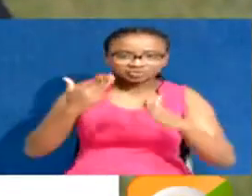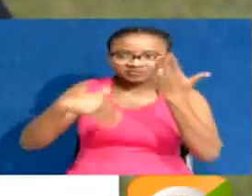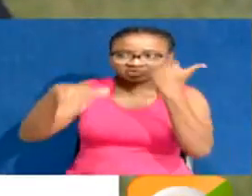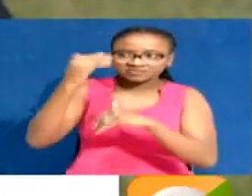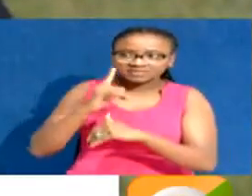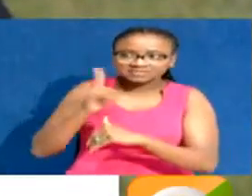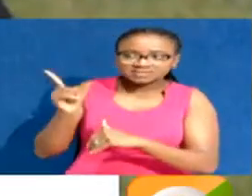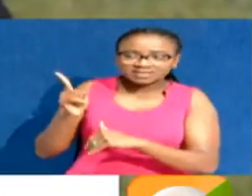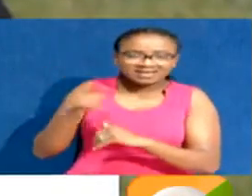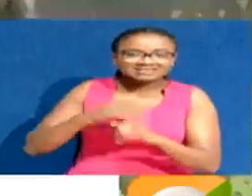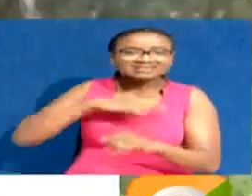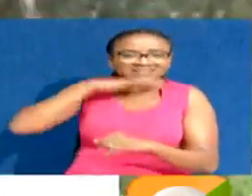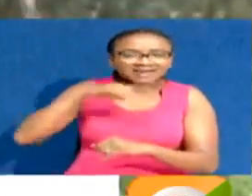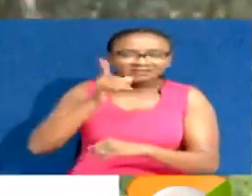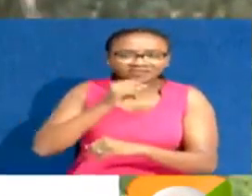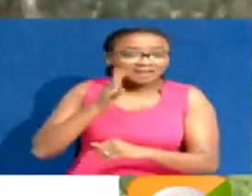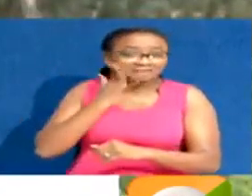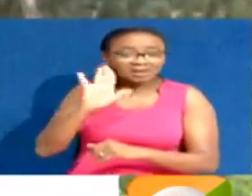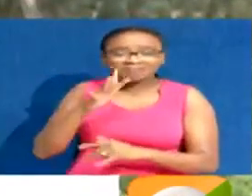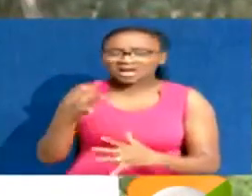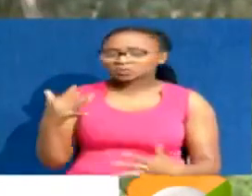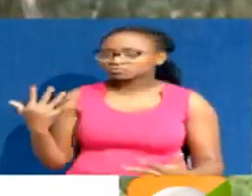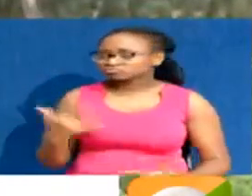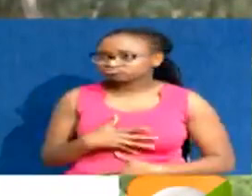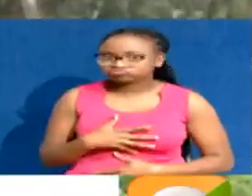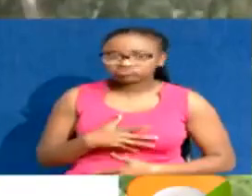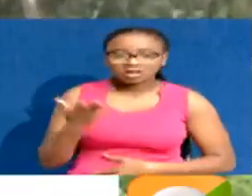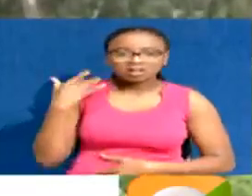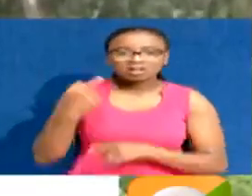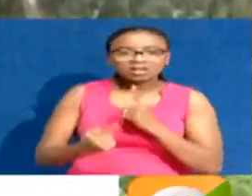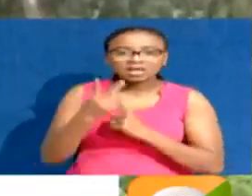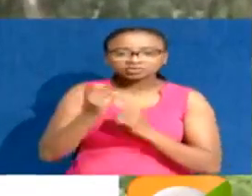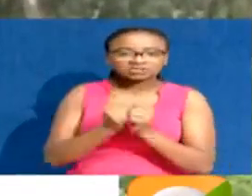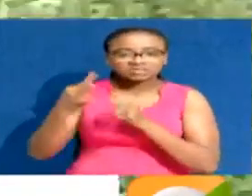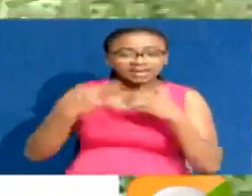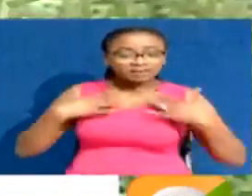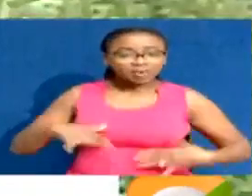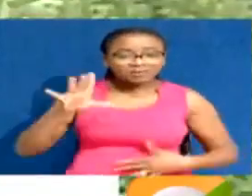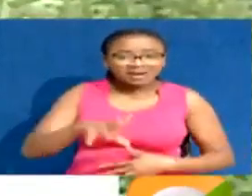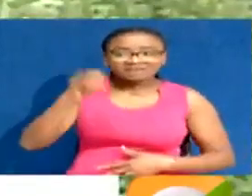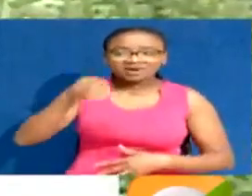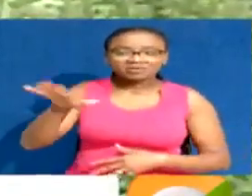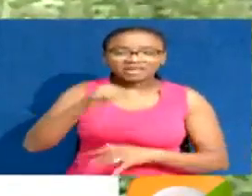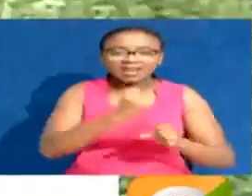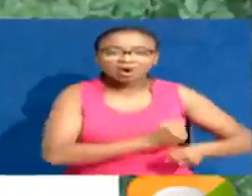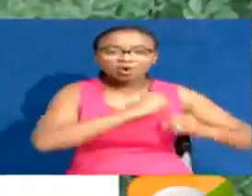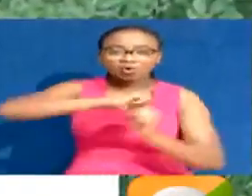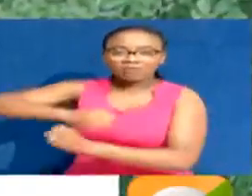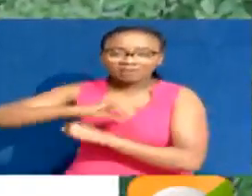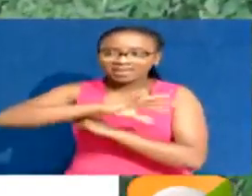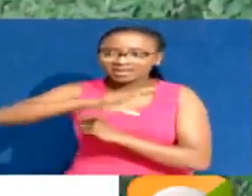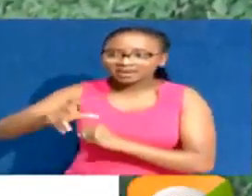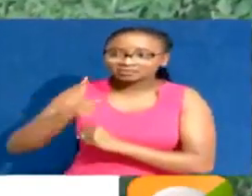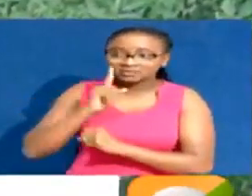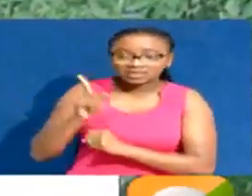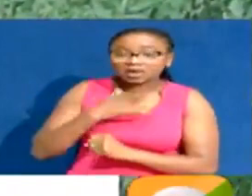her murder sent shockwaves across the country in September 2018. Her mutilated body was found in Rachuonyo in Homa Bay County. The